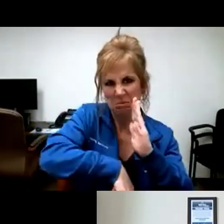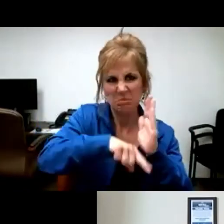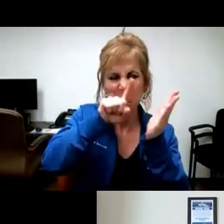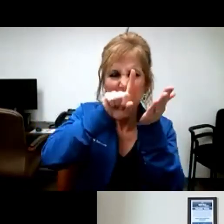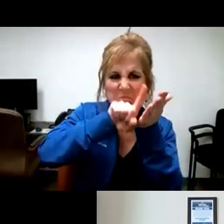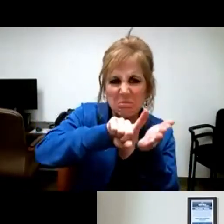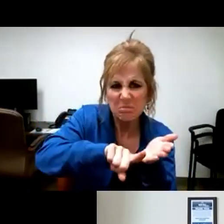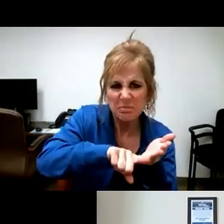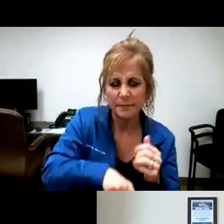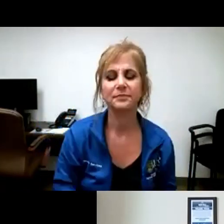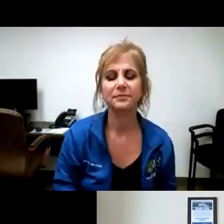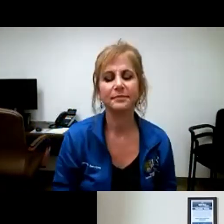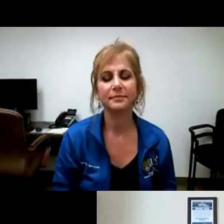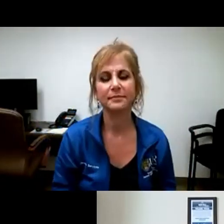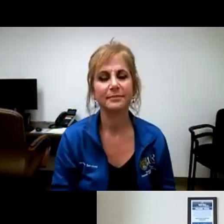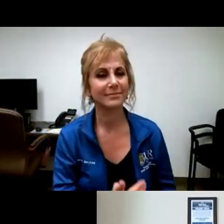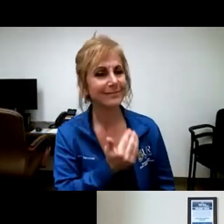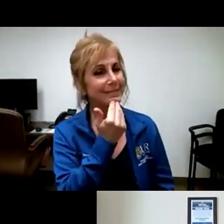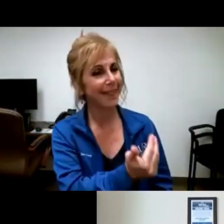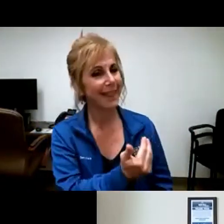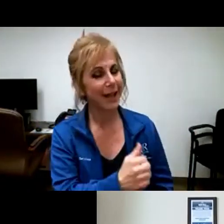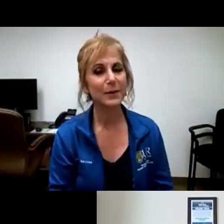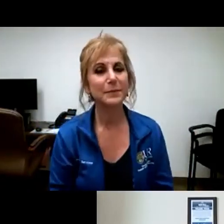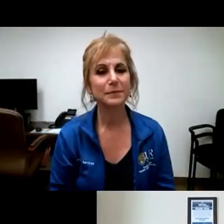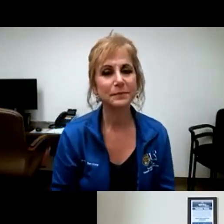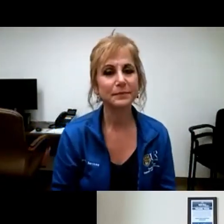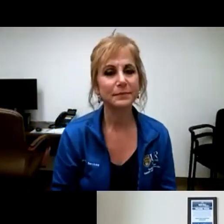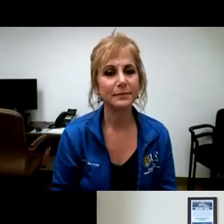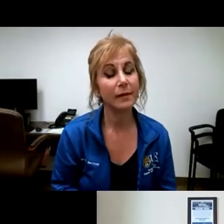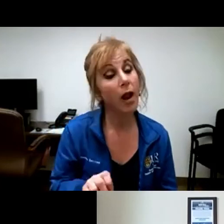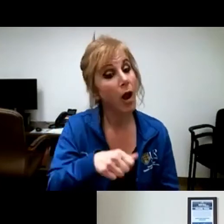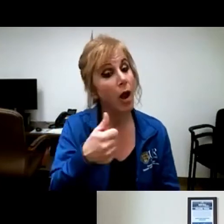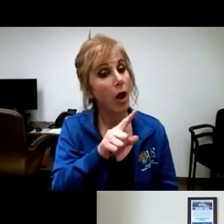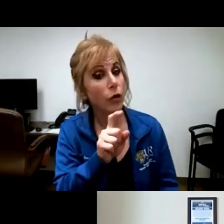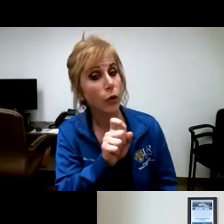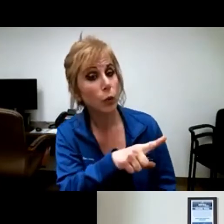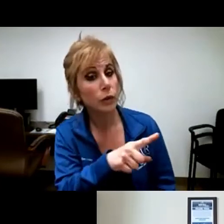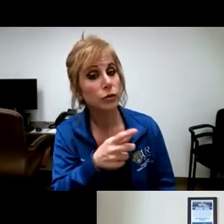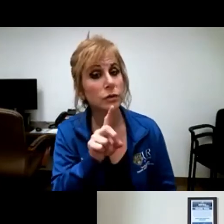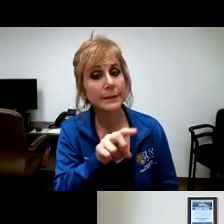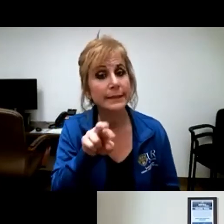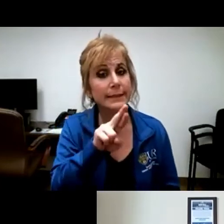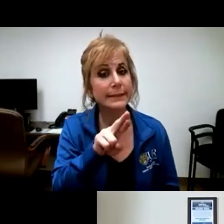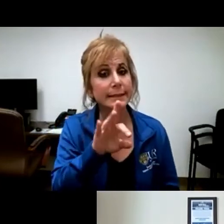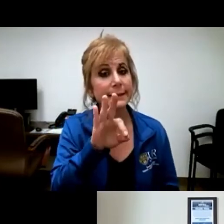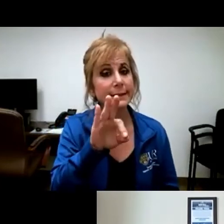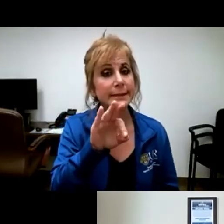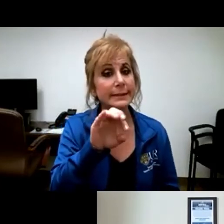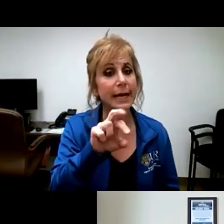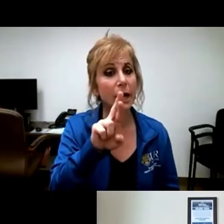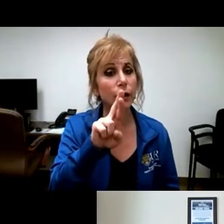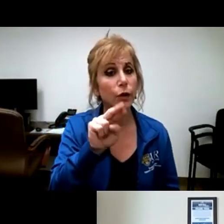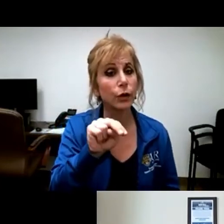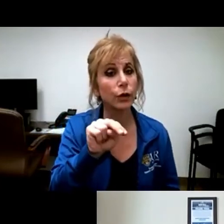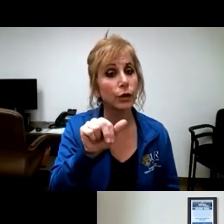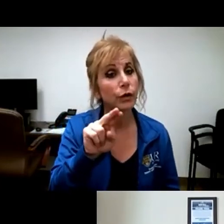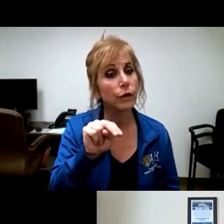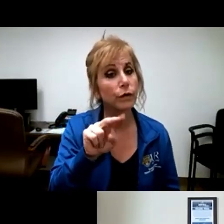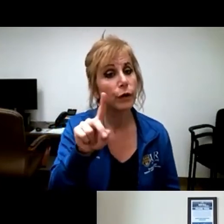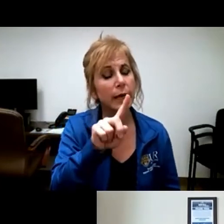We have another question for Dr. Fernandez. Doctor, does your coalition work with migrant